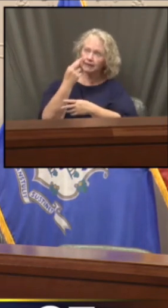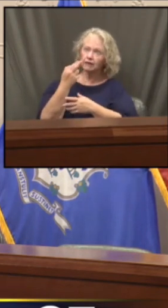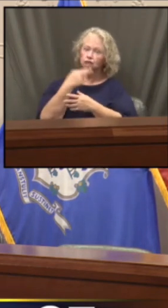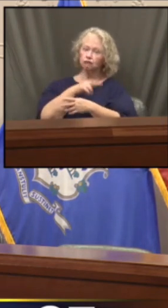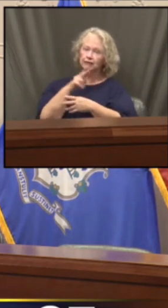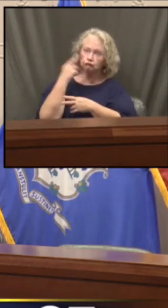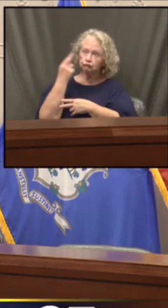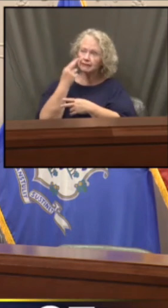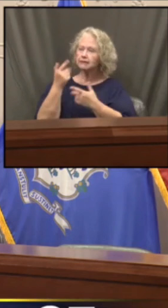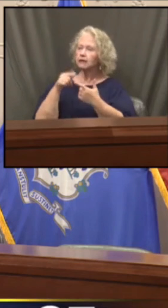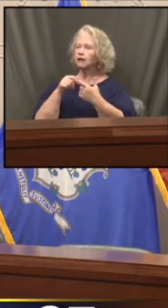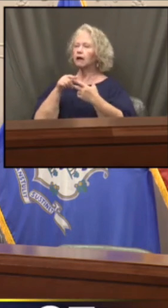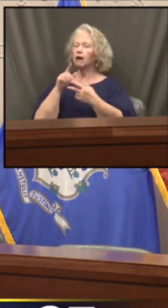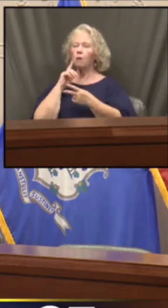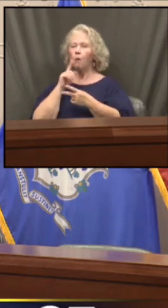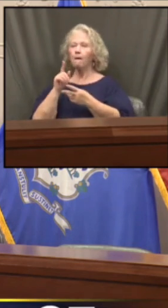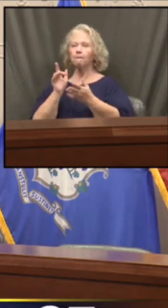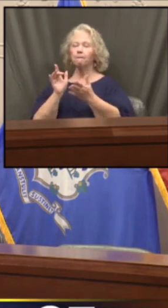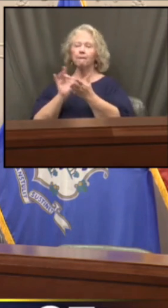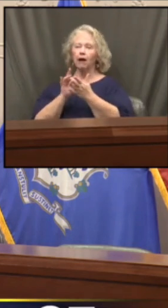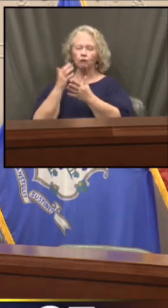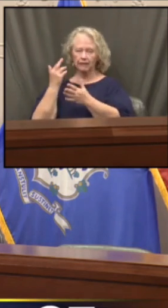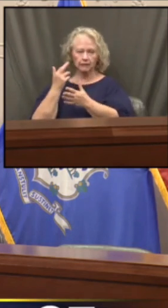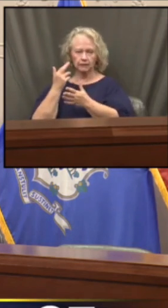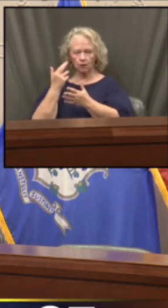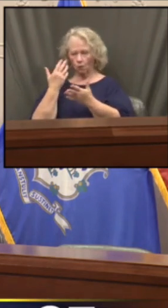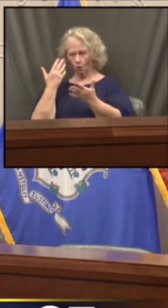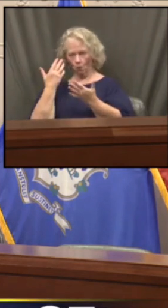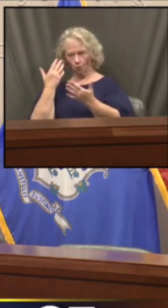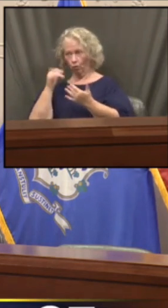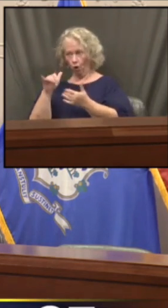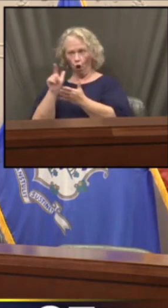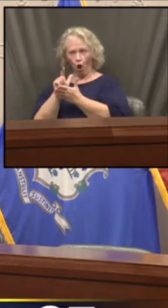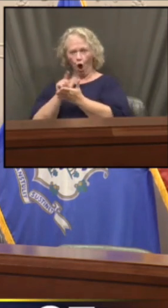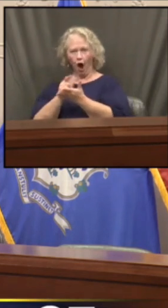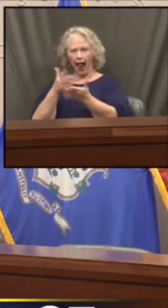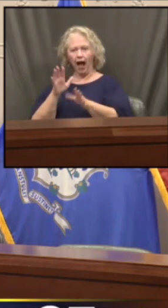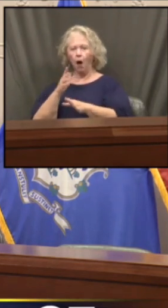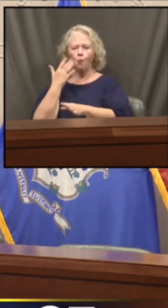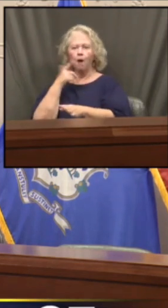law provides for that. Why doesn't this order?